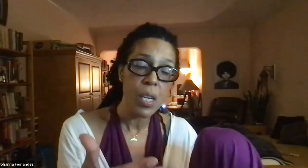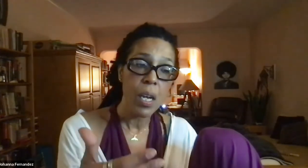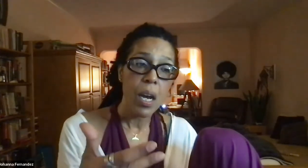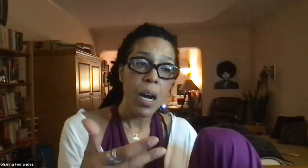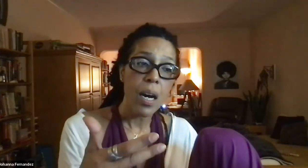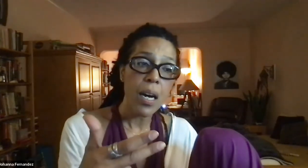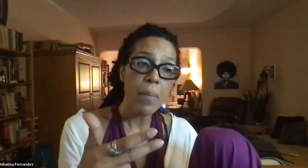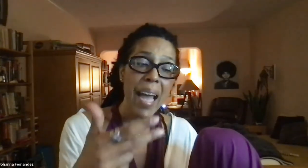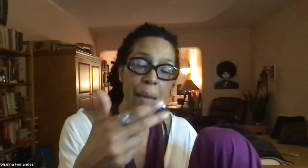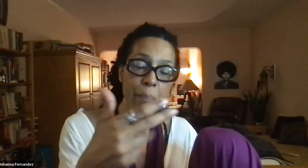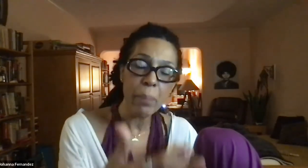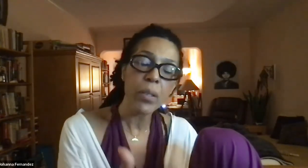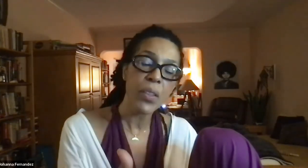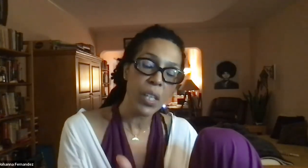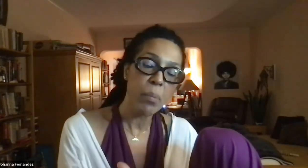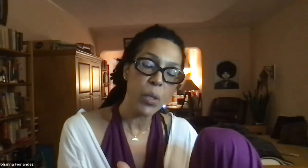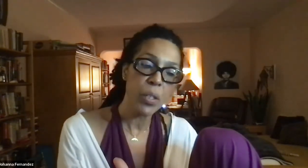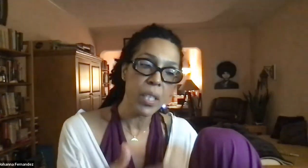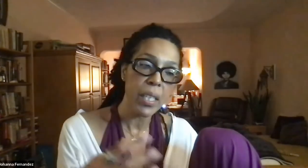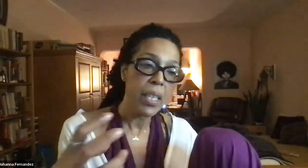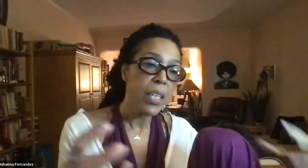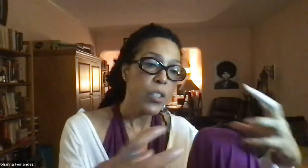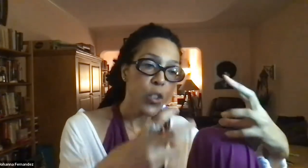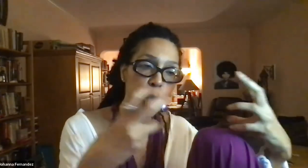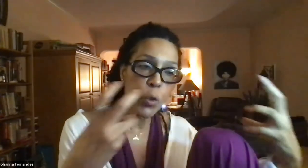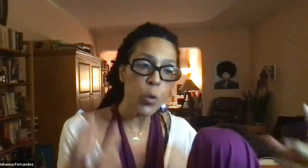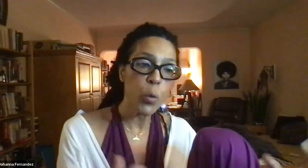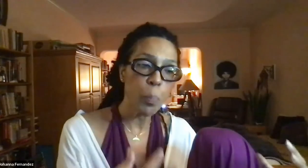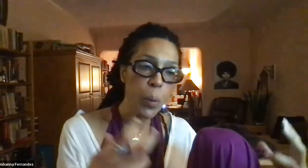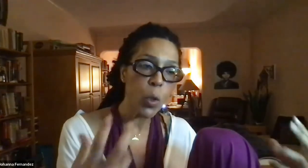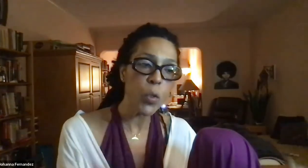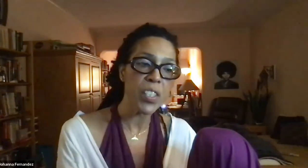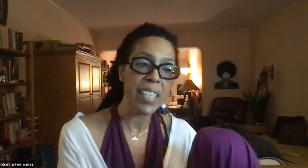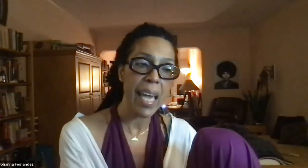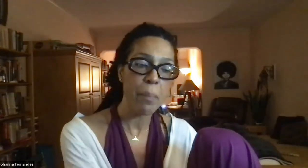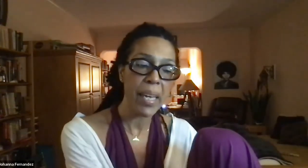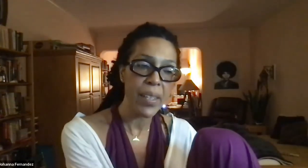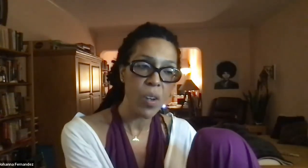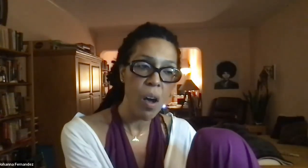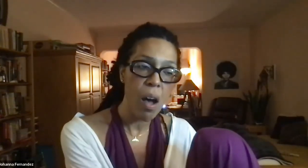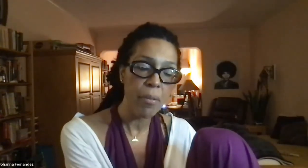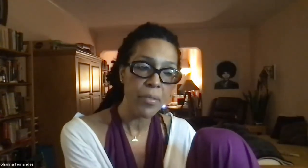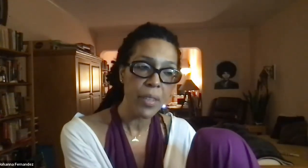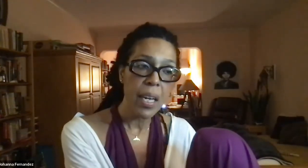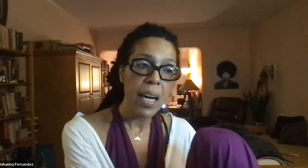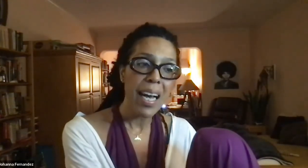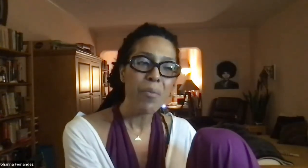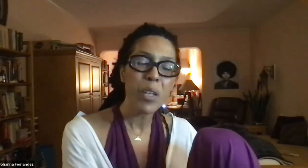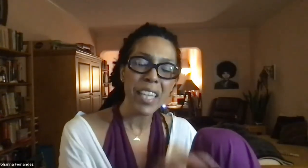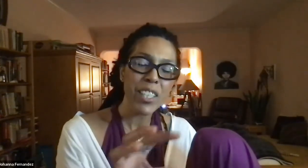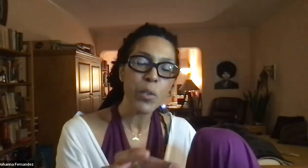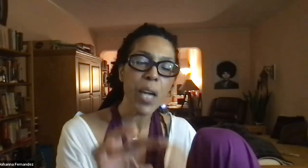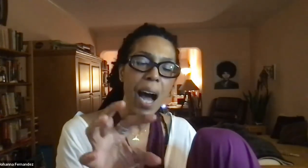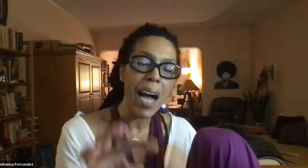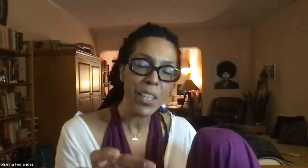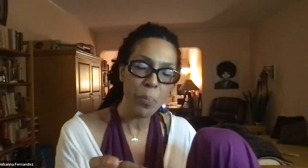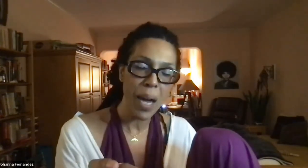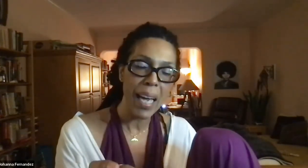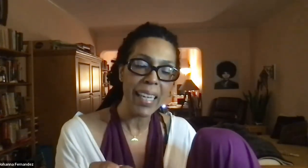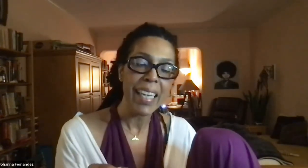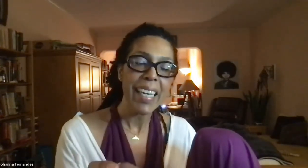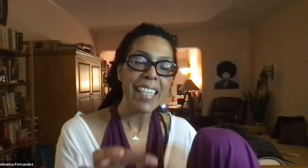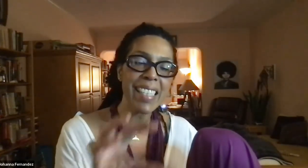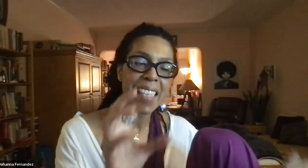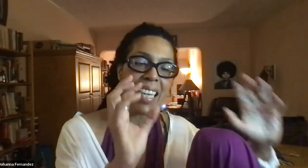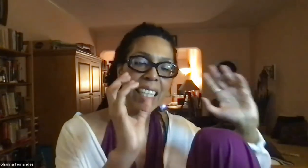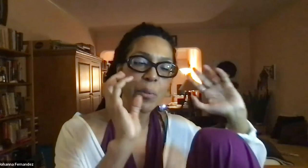doctors, and people in the community to pull these campaigns off. And what they do to